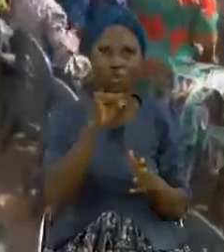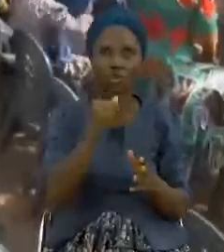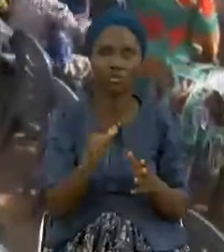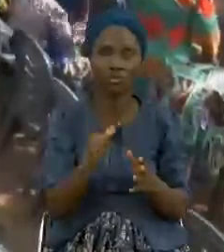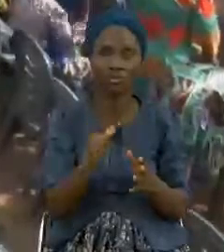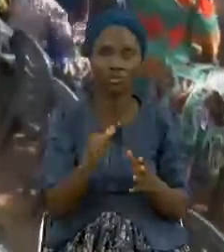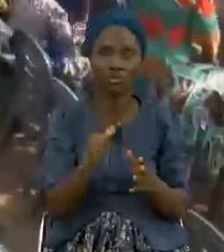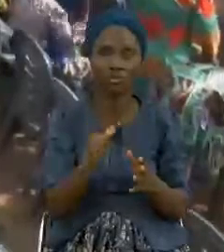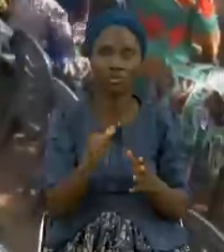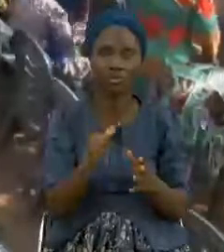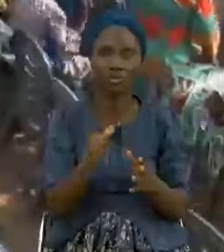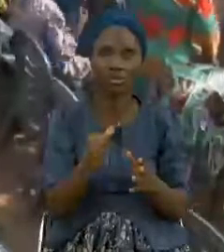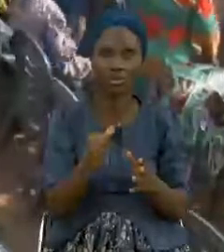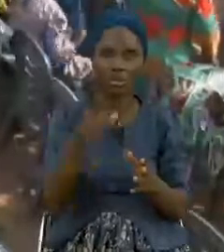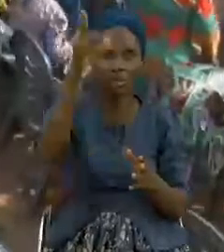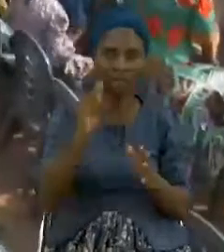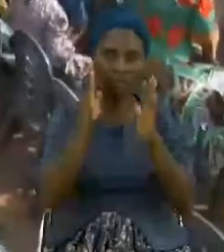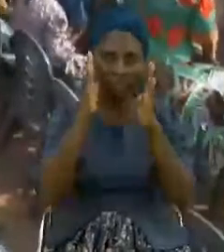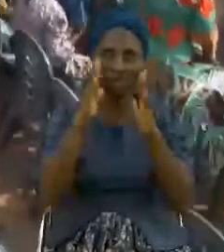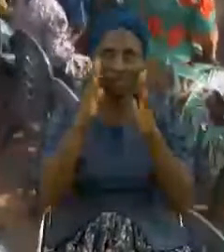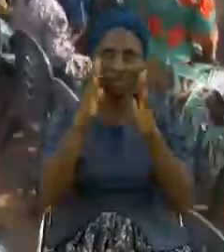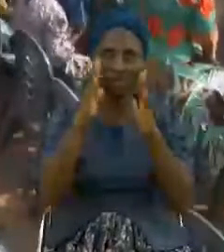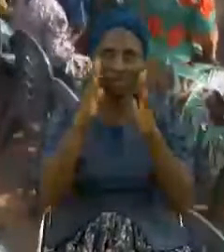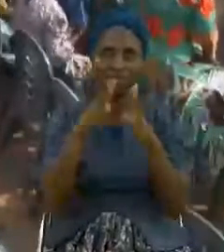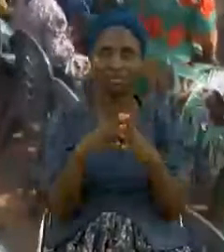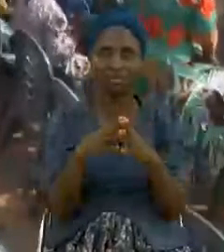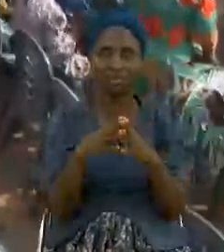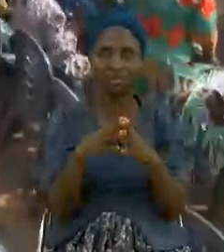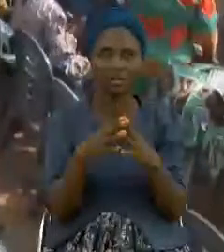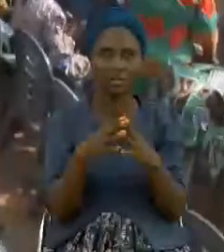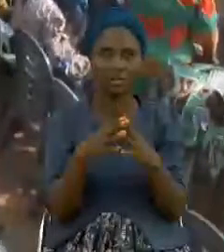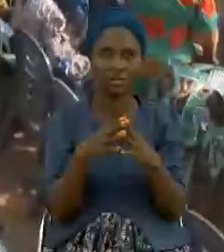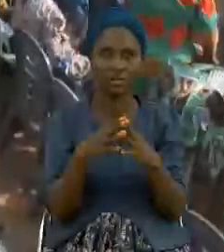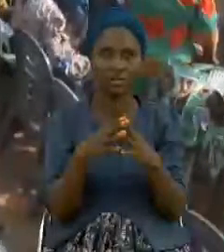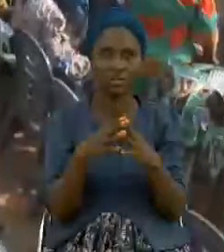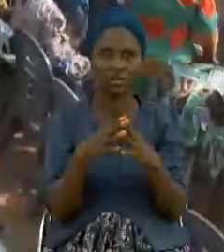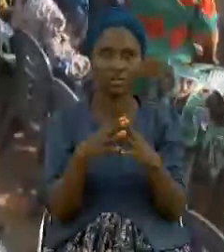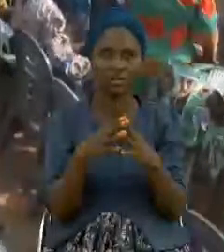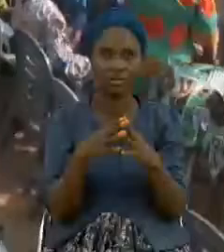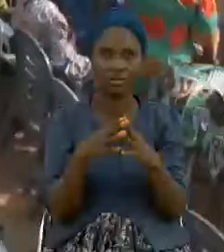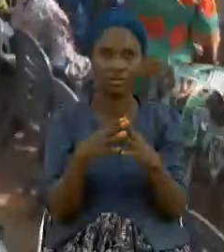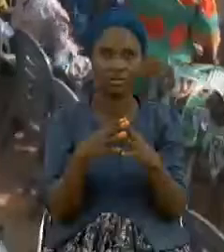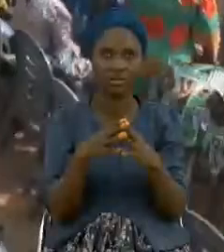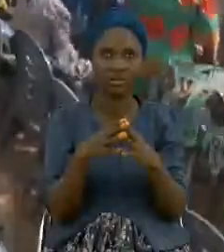in your life, not the Ancient of Days.